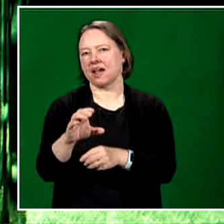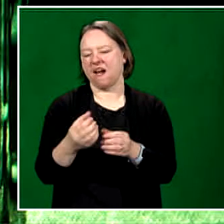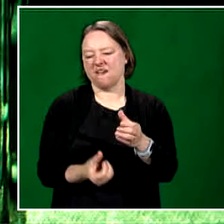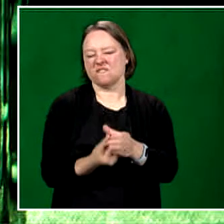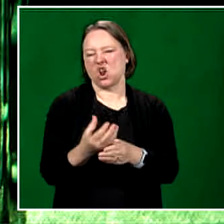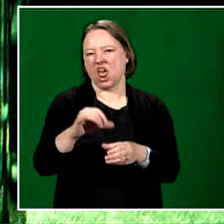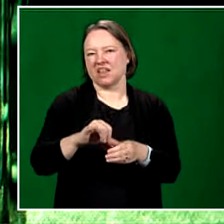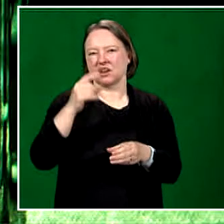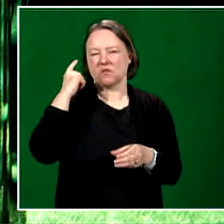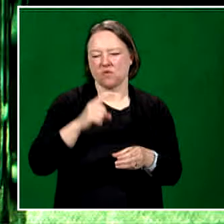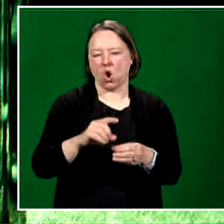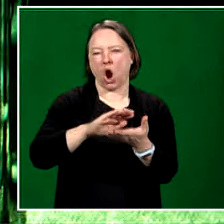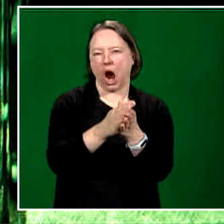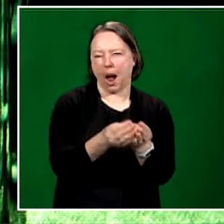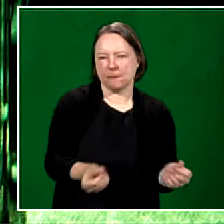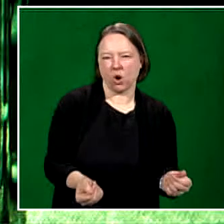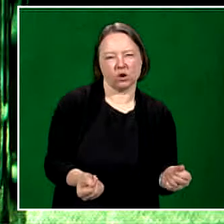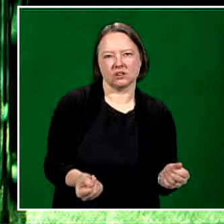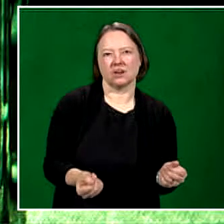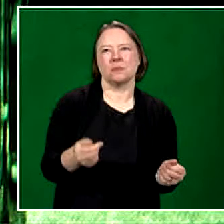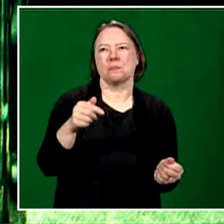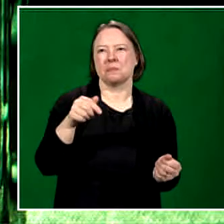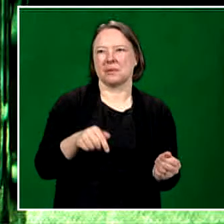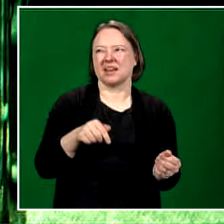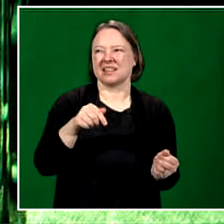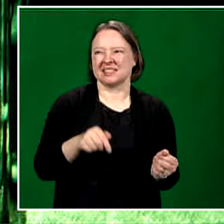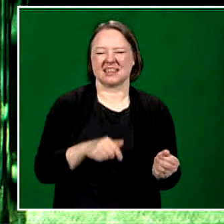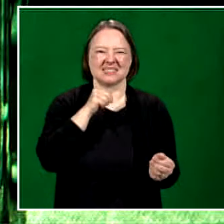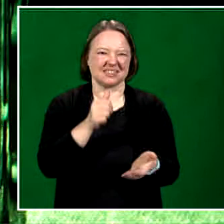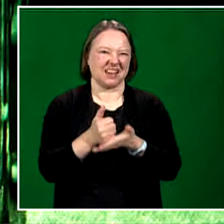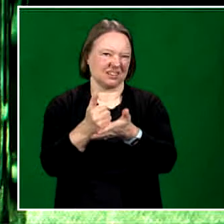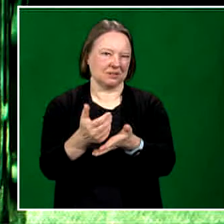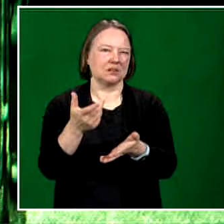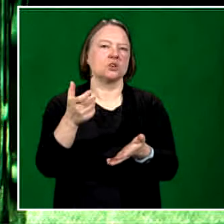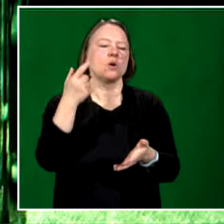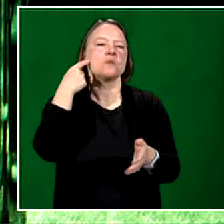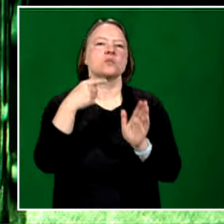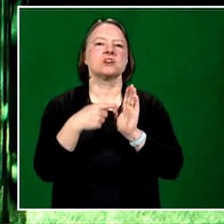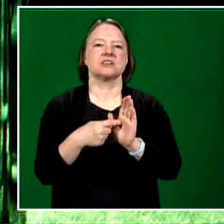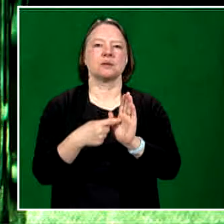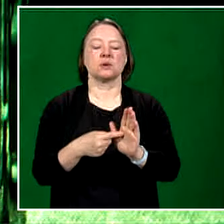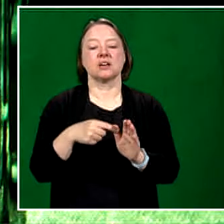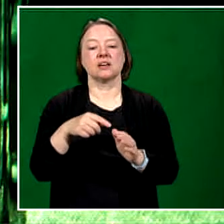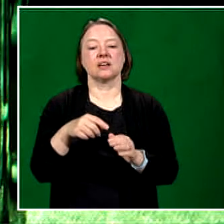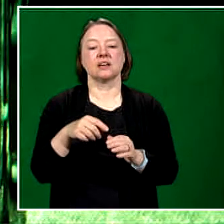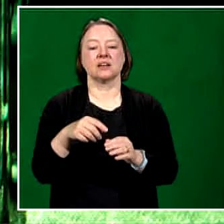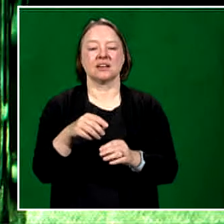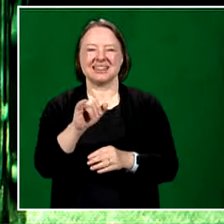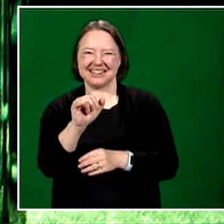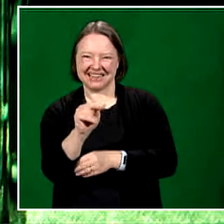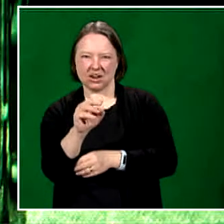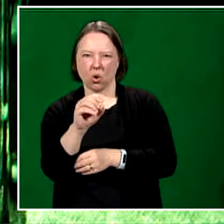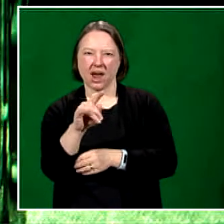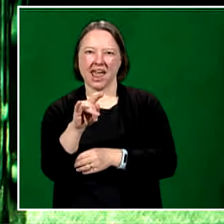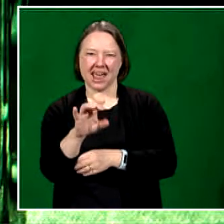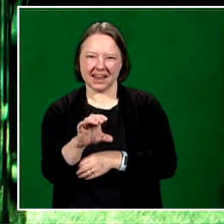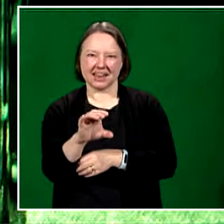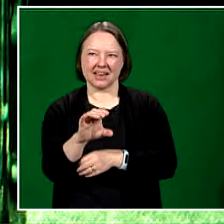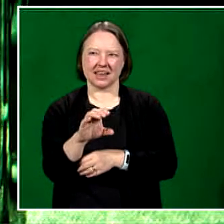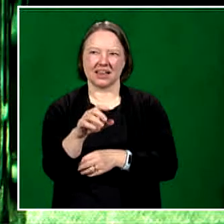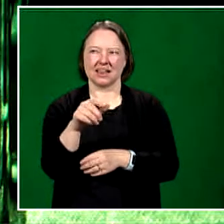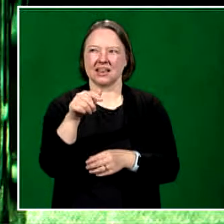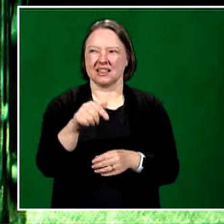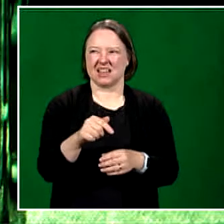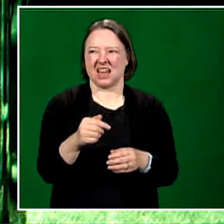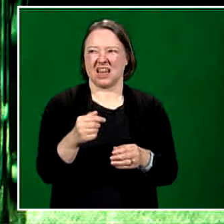as compost, but these types have drawbacks. For instance, inorganic fertilizers require frequent